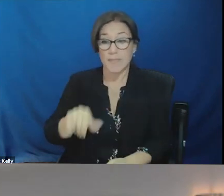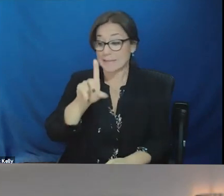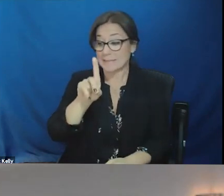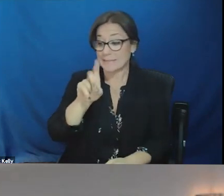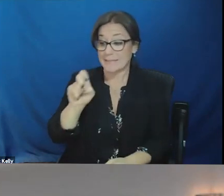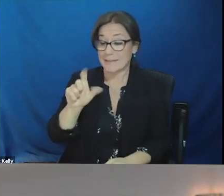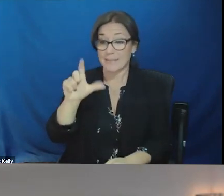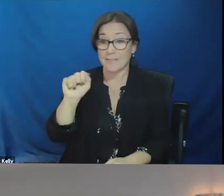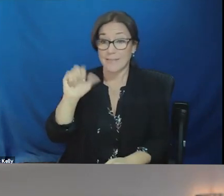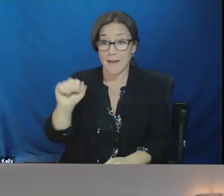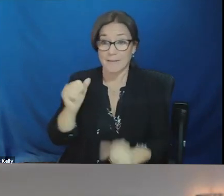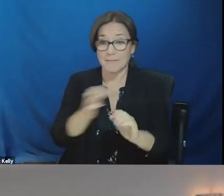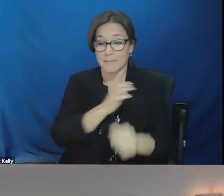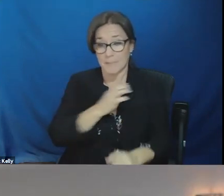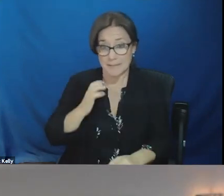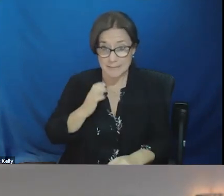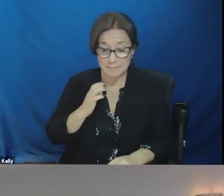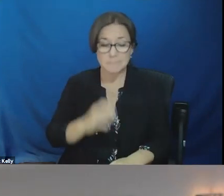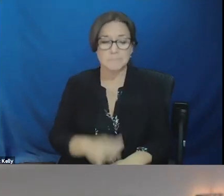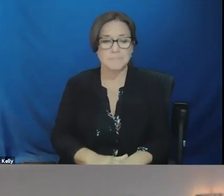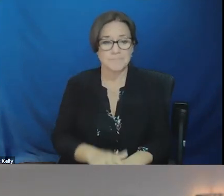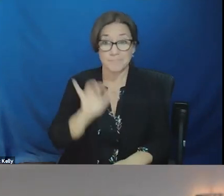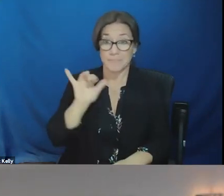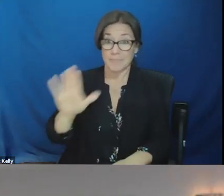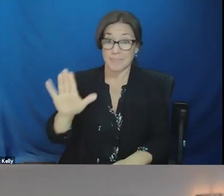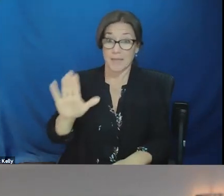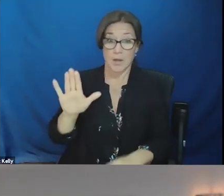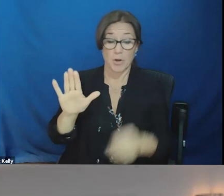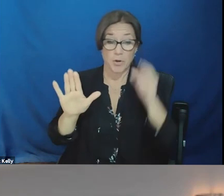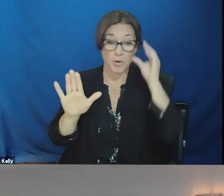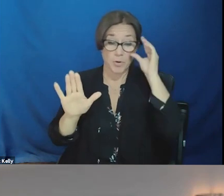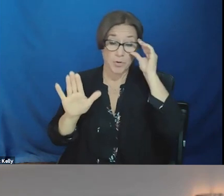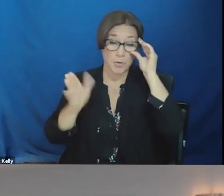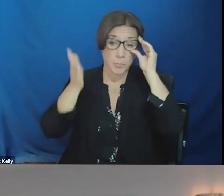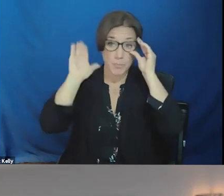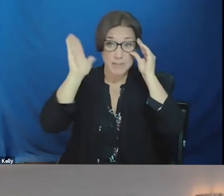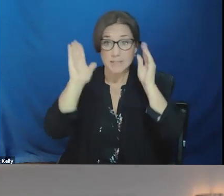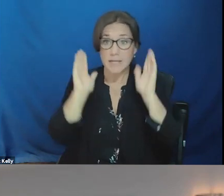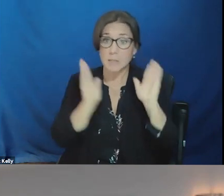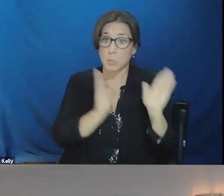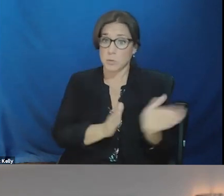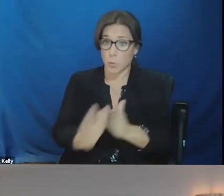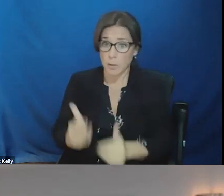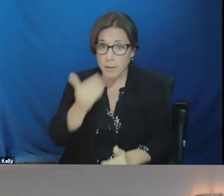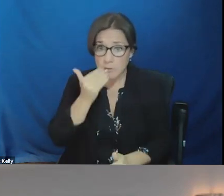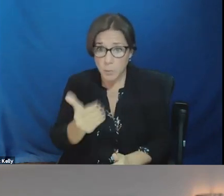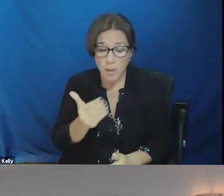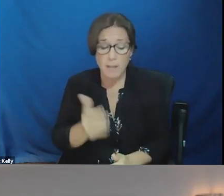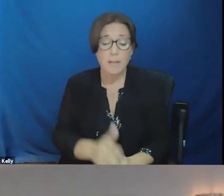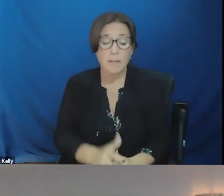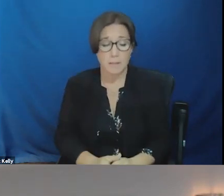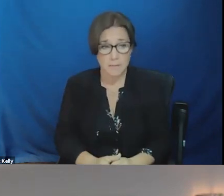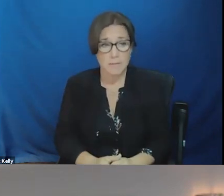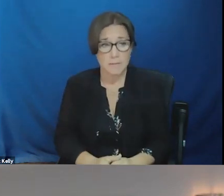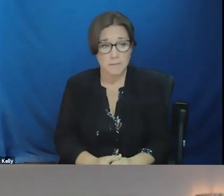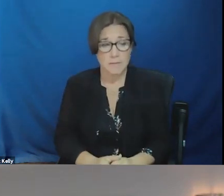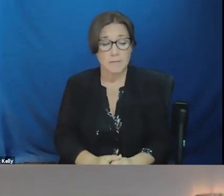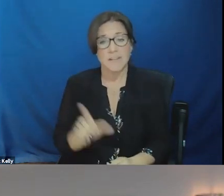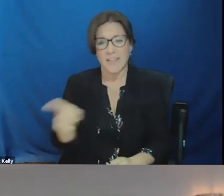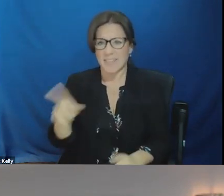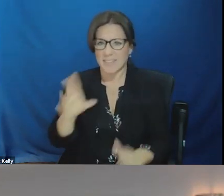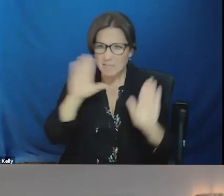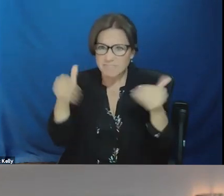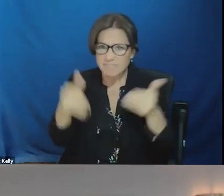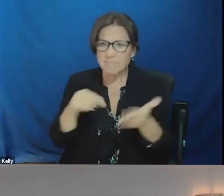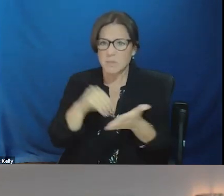well-organized presentation, and I think the recommendations are very important and moreover, student-centered. So thank